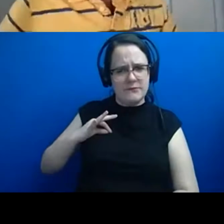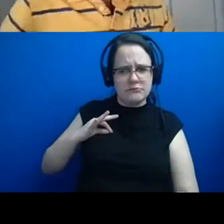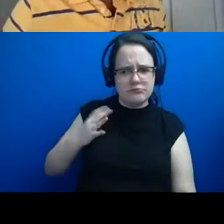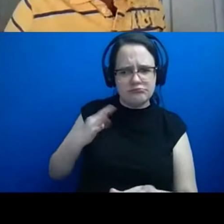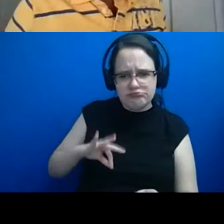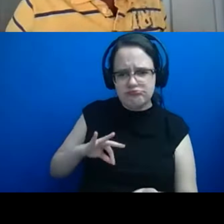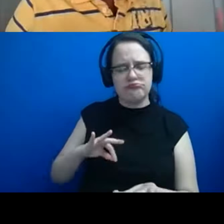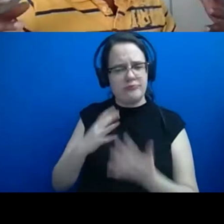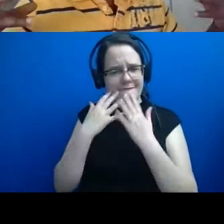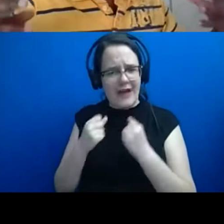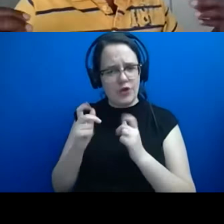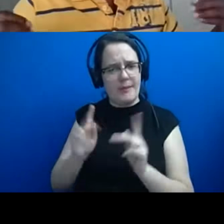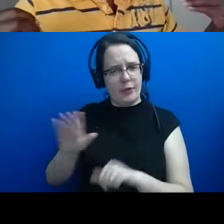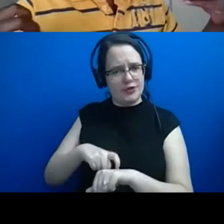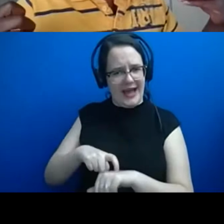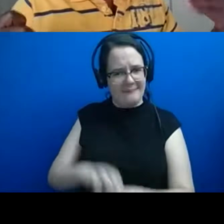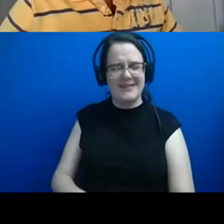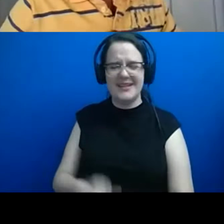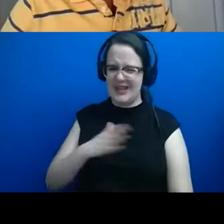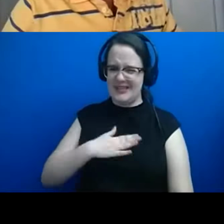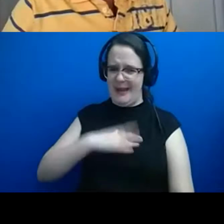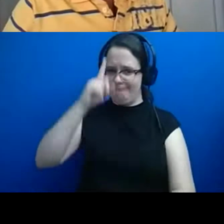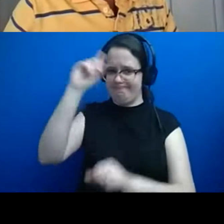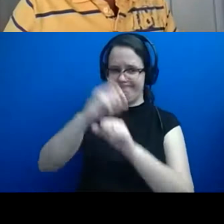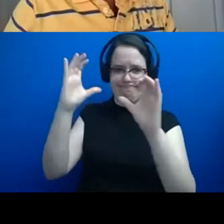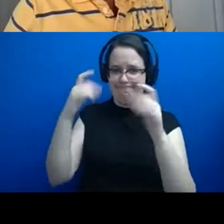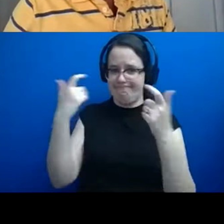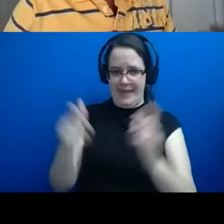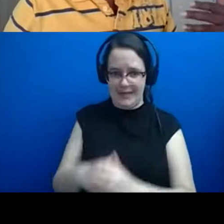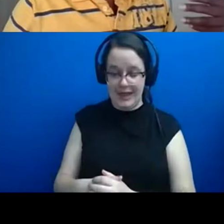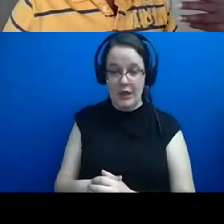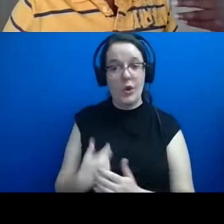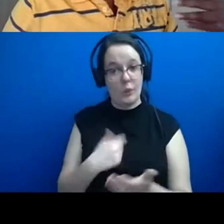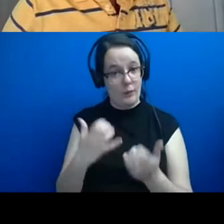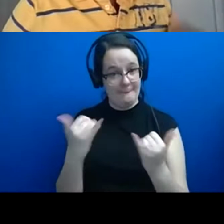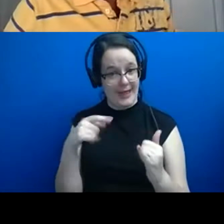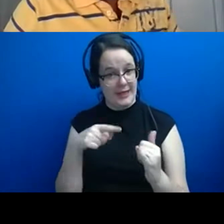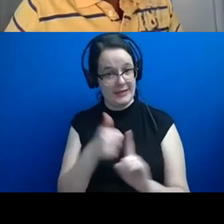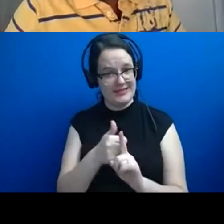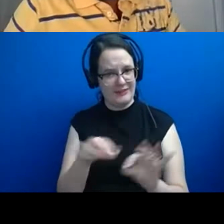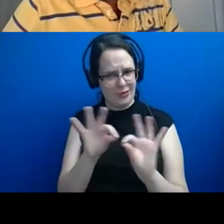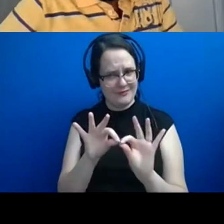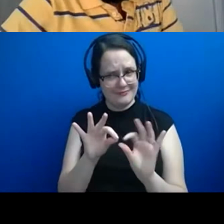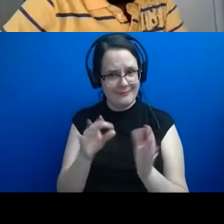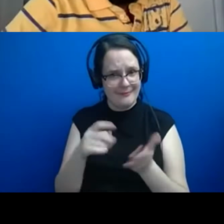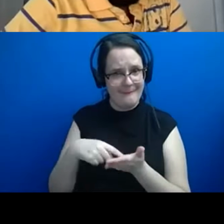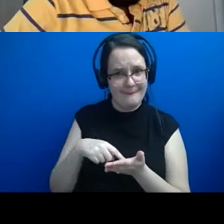my large scale vision, just to make sure that if we want to have play be important, pay people to do it.